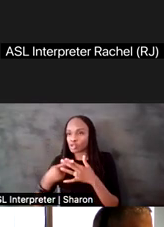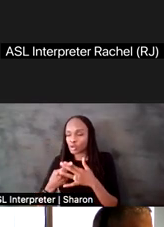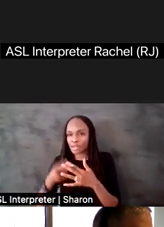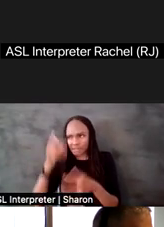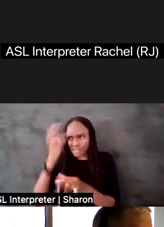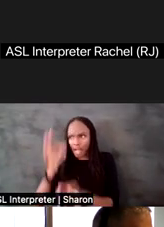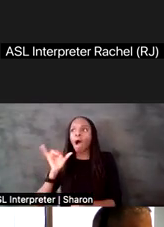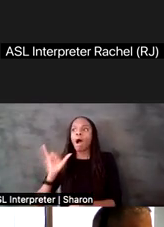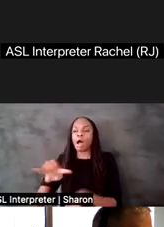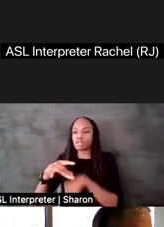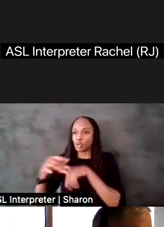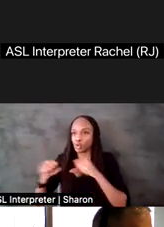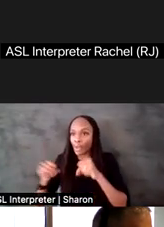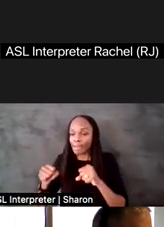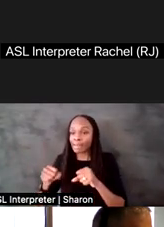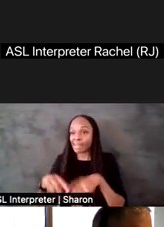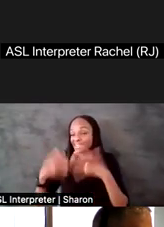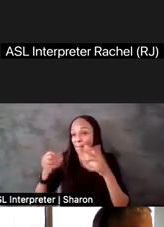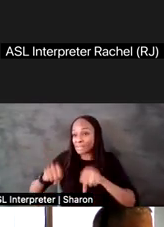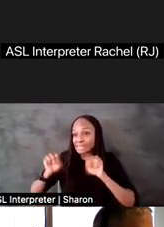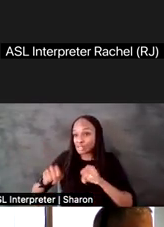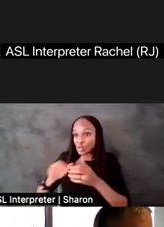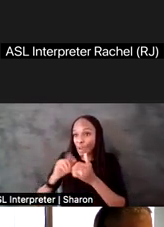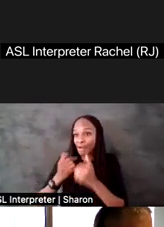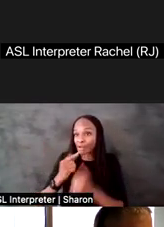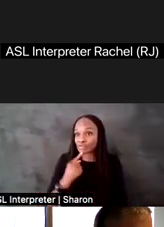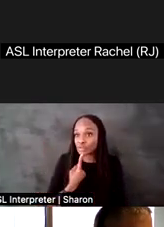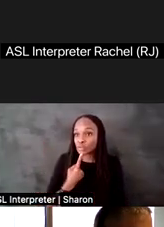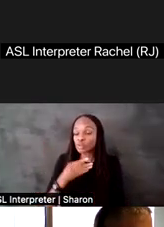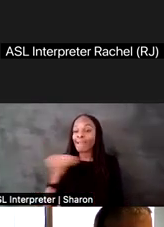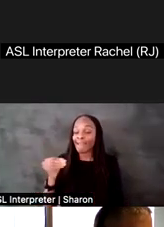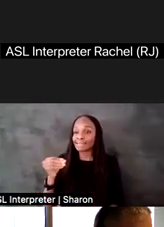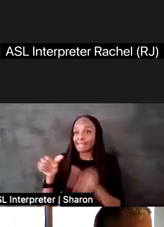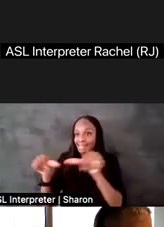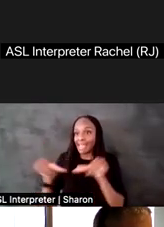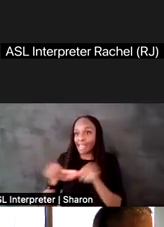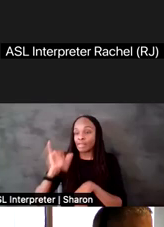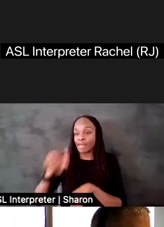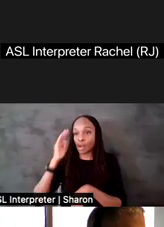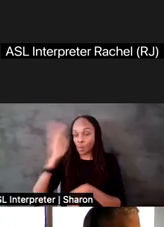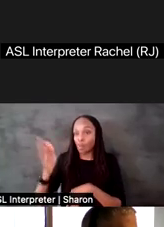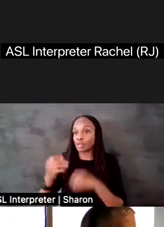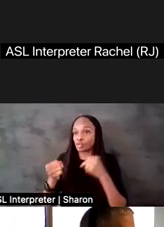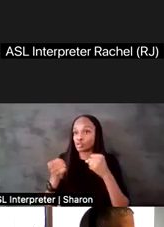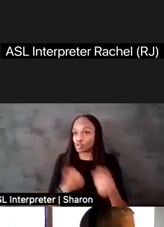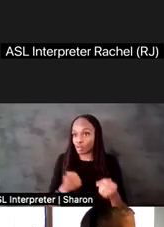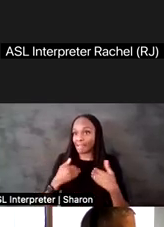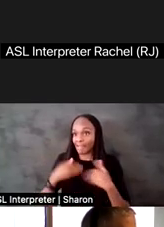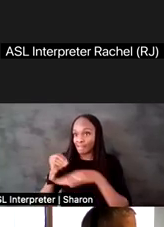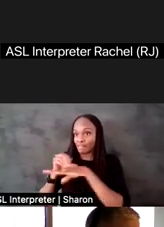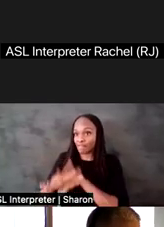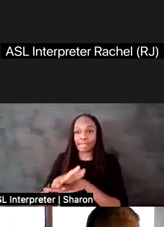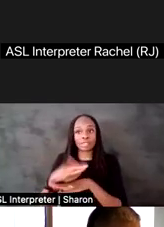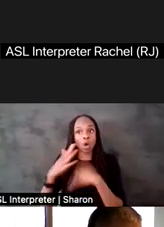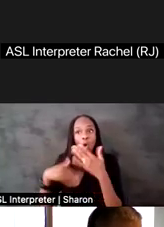earthquake, determining the potential magnitude and the area that is going to be strongly shaken, all within a few seconds.